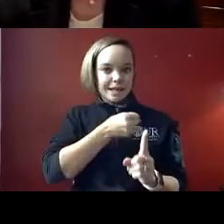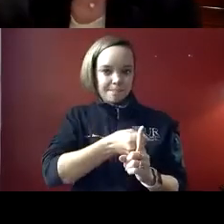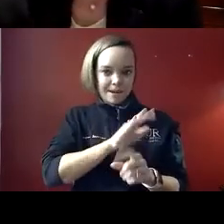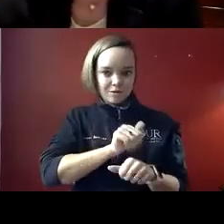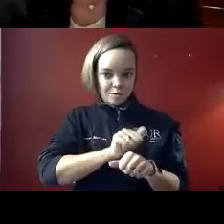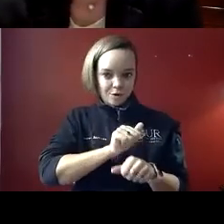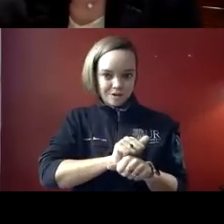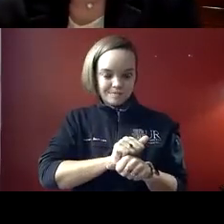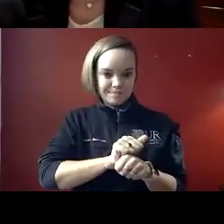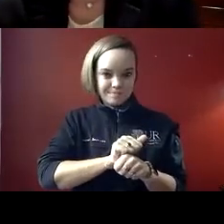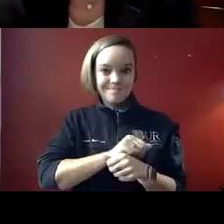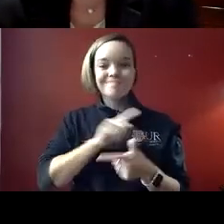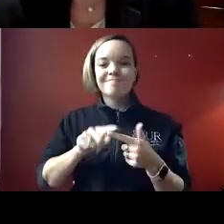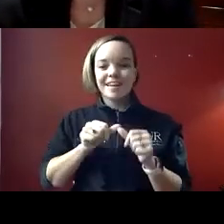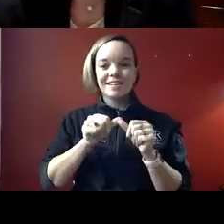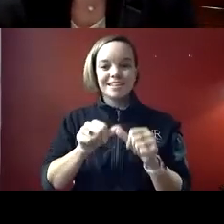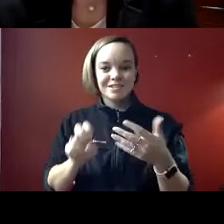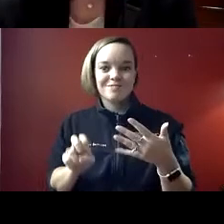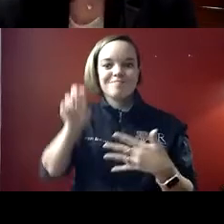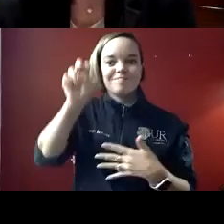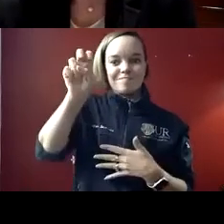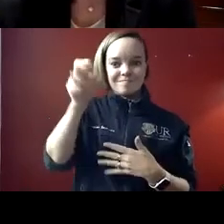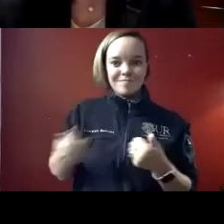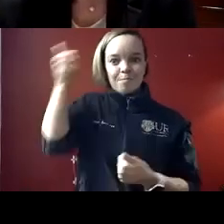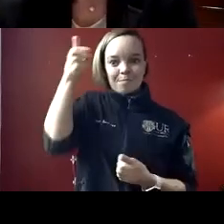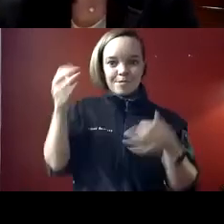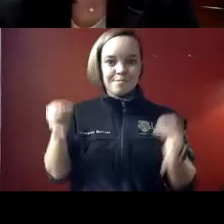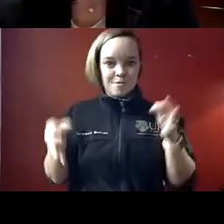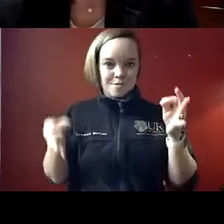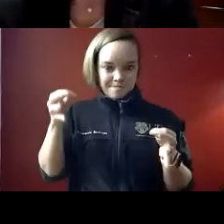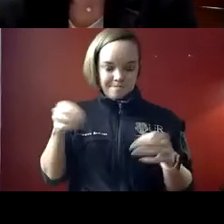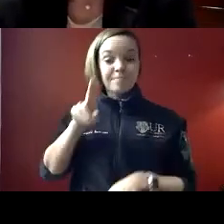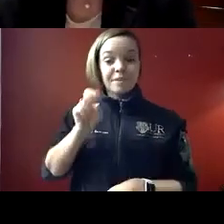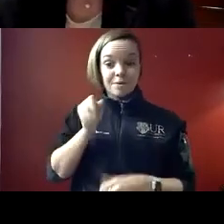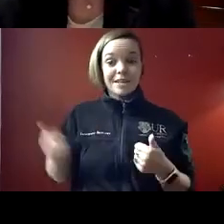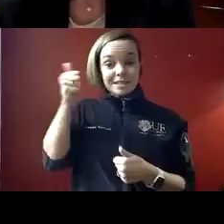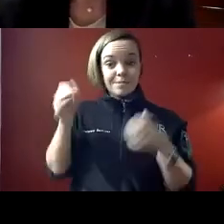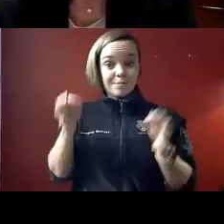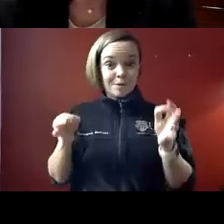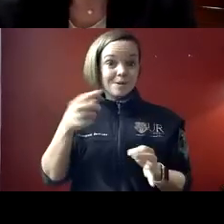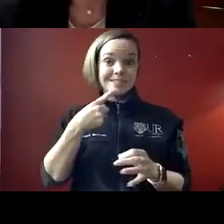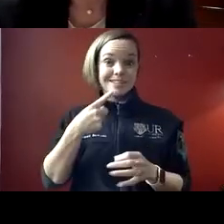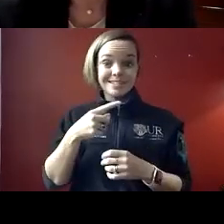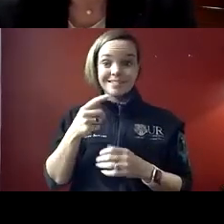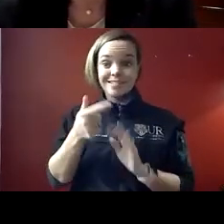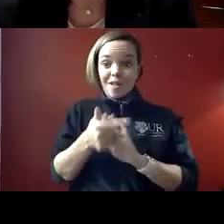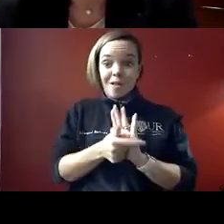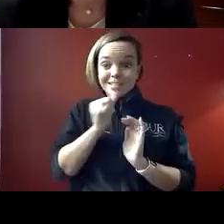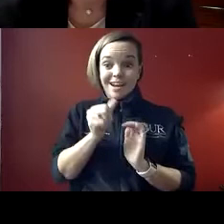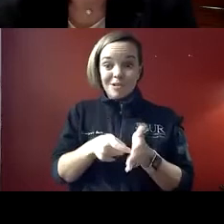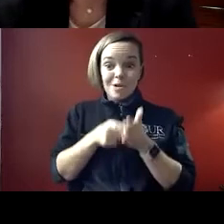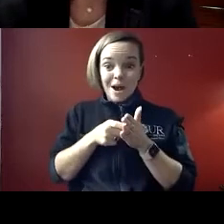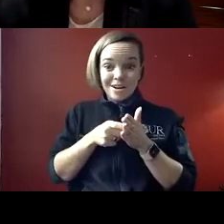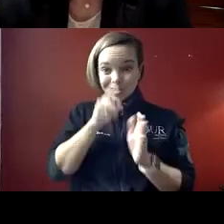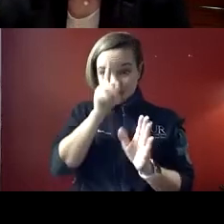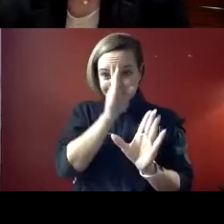And then it went to the US Supreme Court. And what the US Supreme Court says, the law does not require psychological